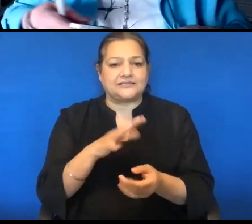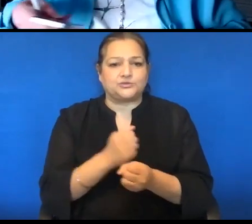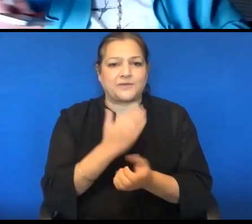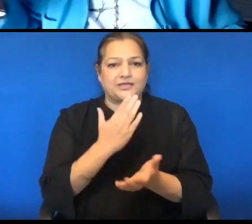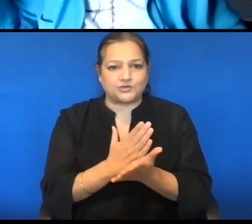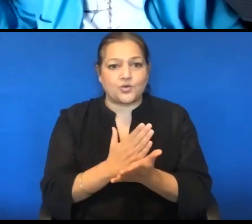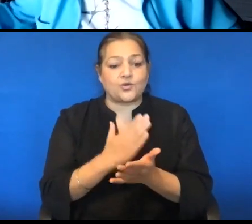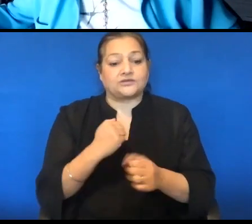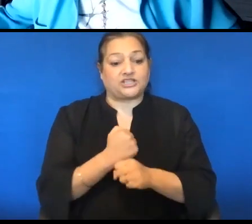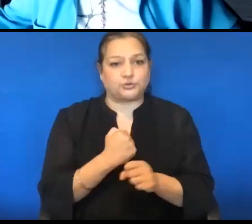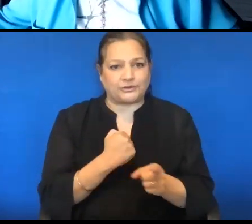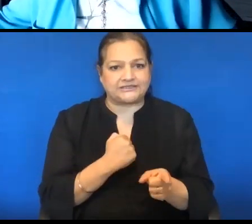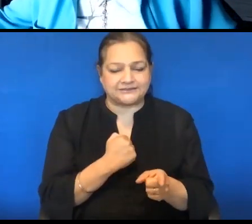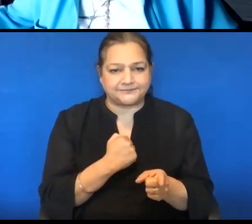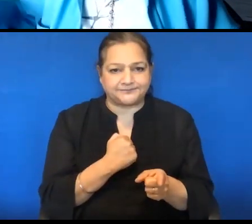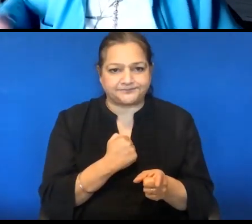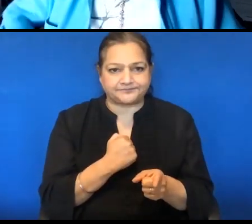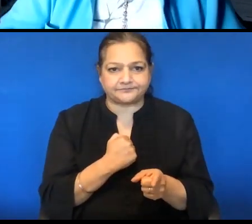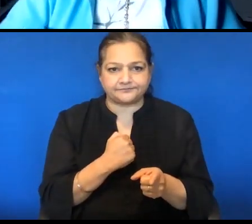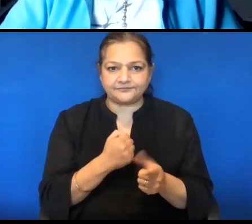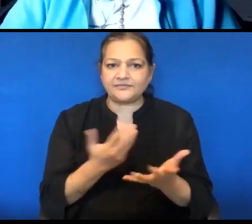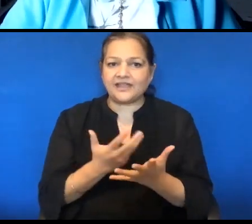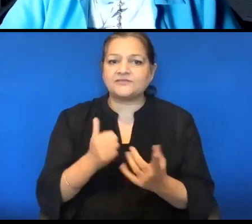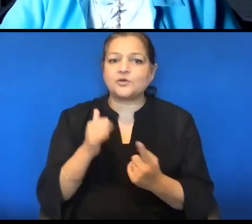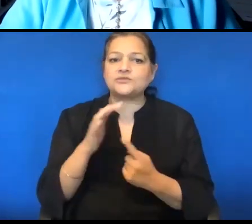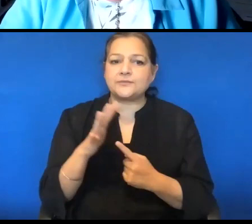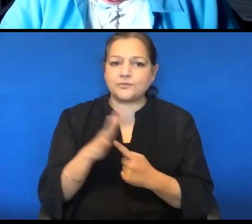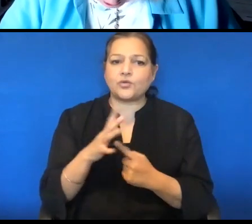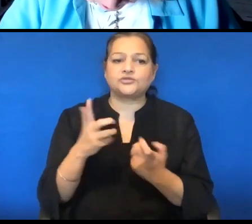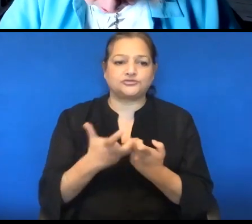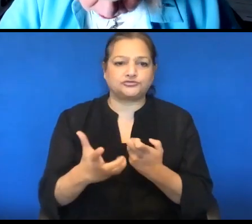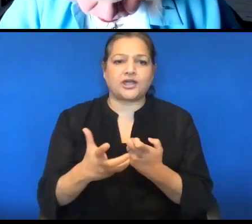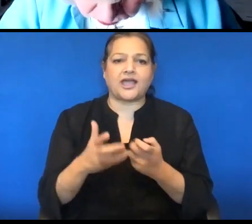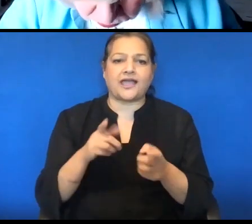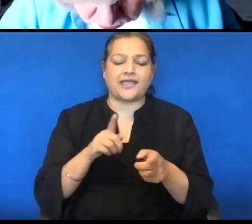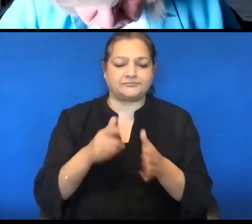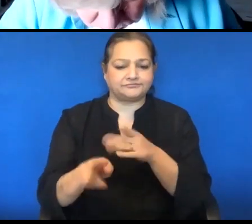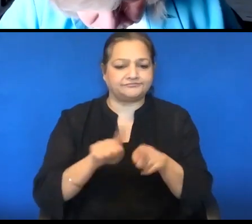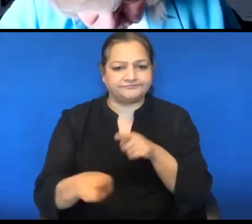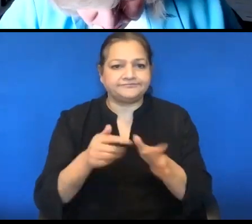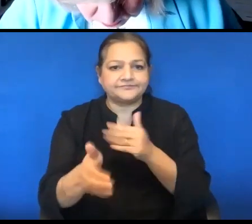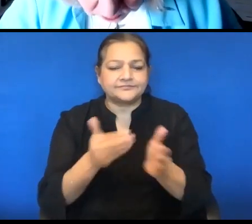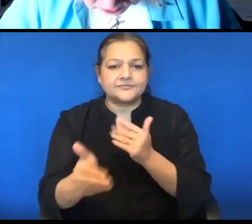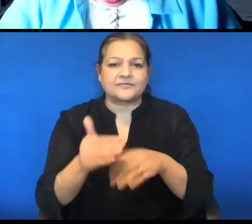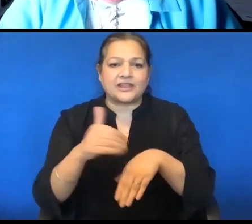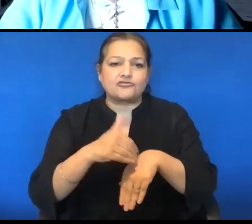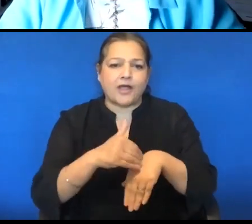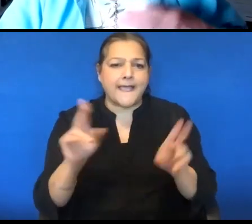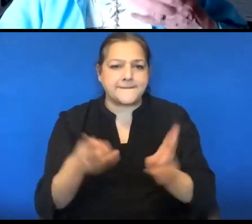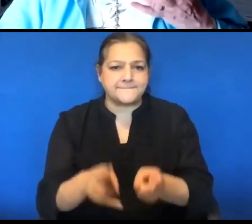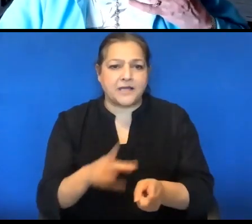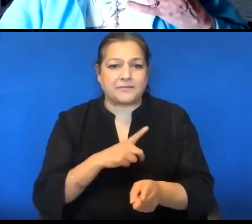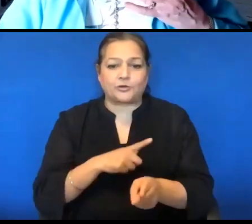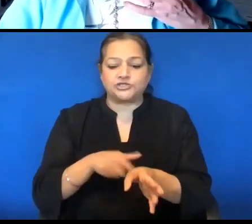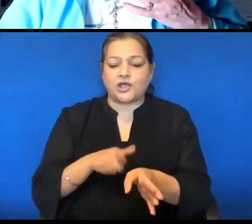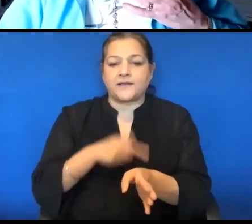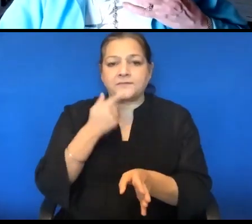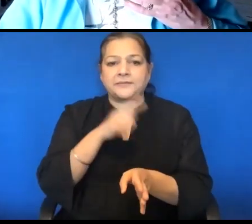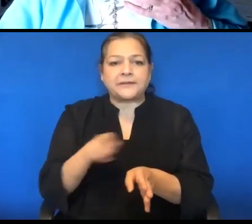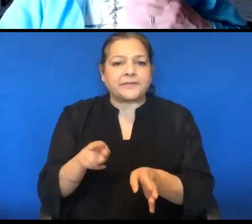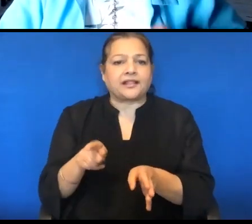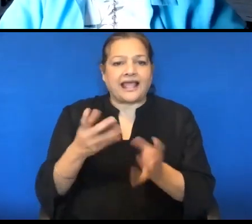it's important on the fight against crime, because giving young people things to do can be so important